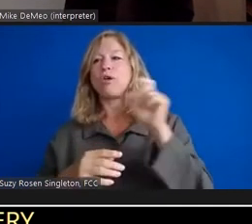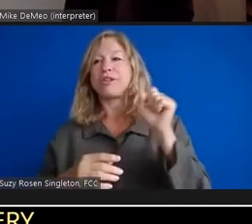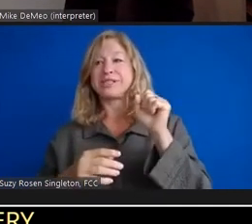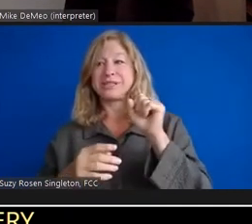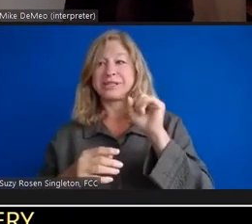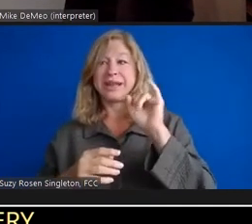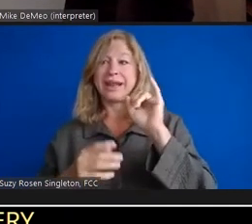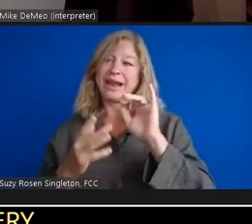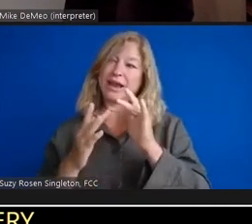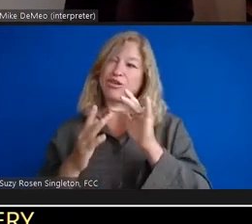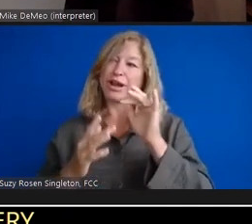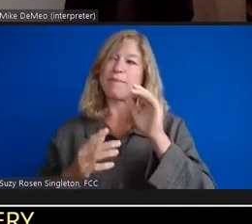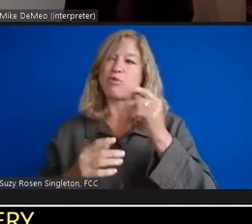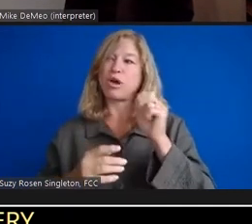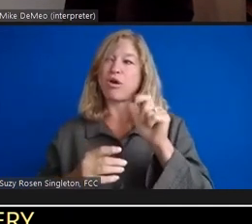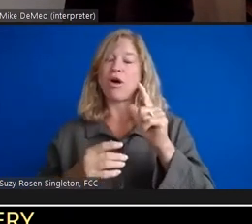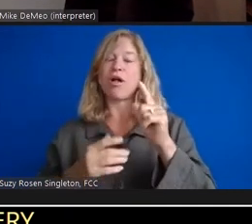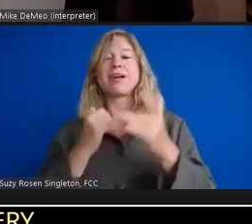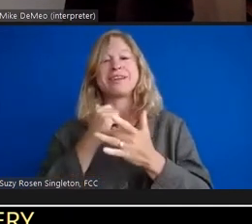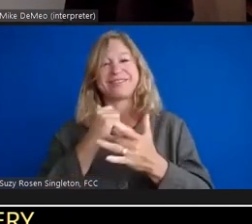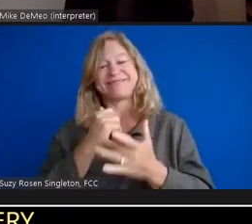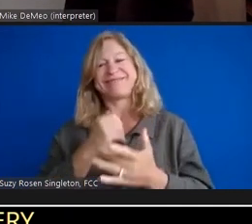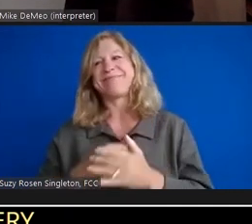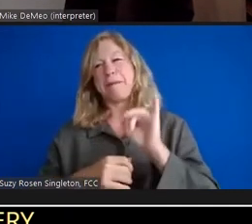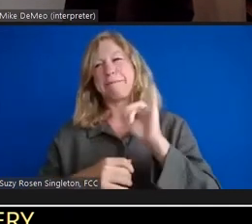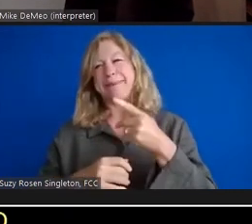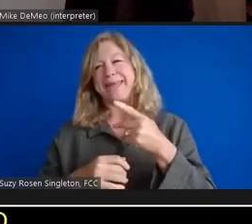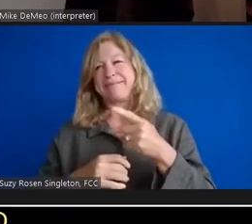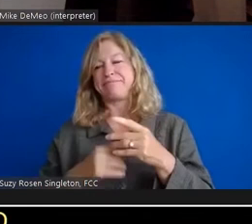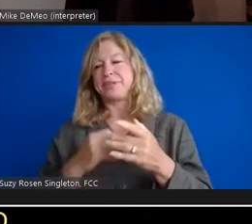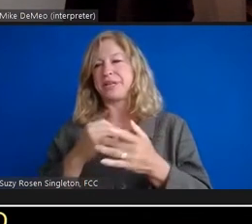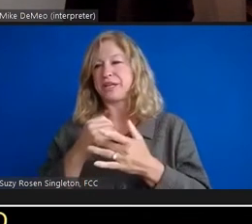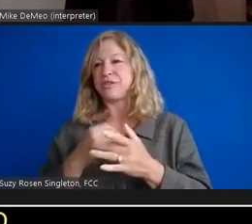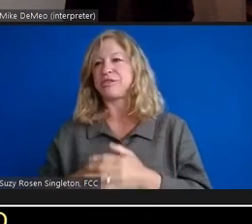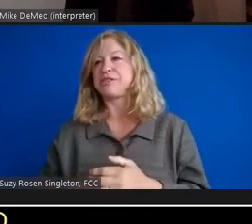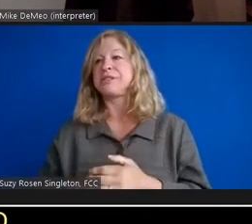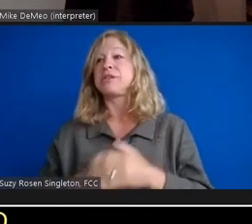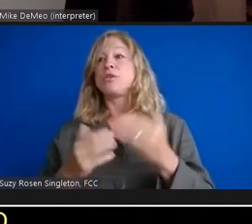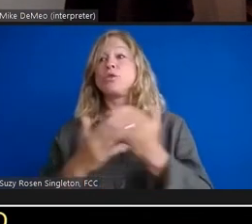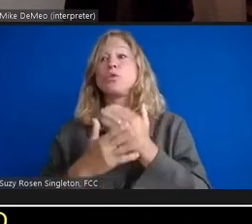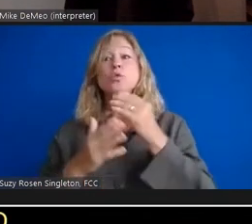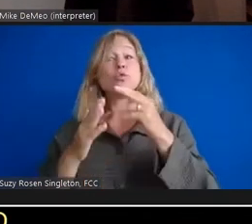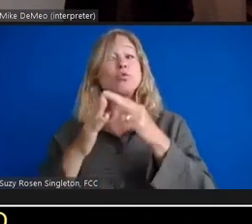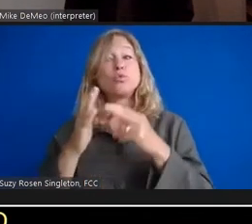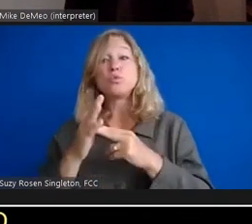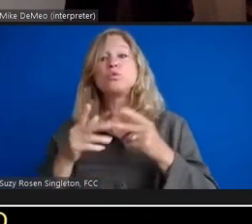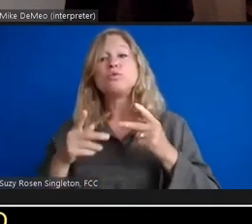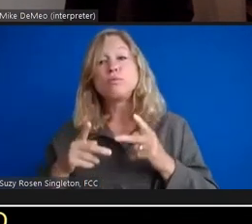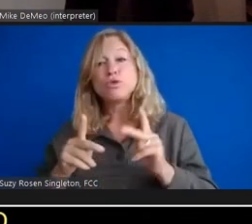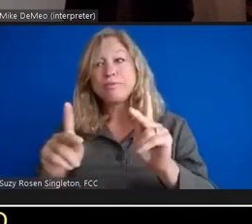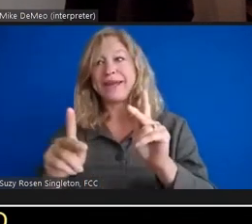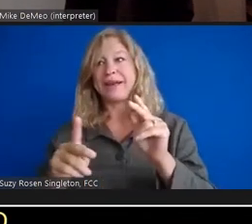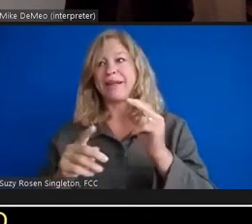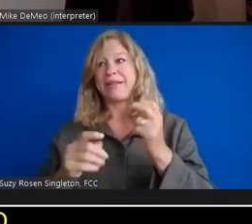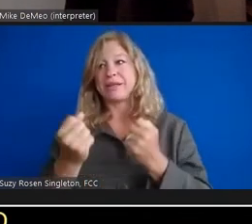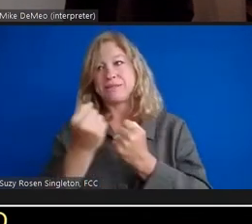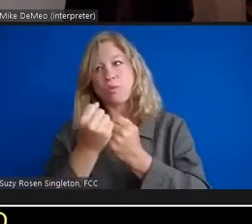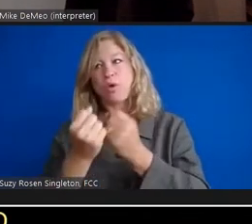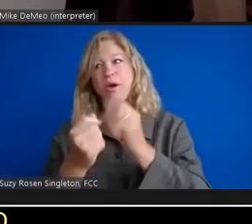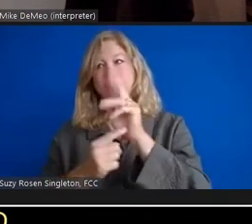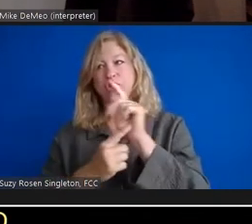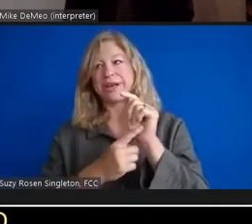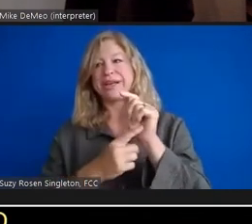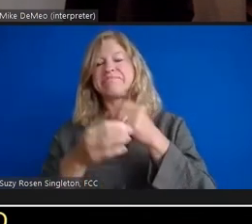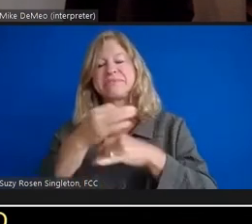to RTT over wireless internet protocol technologies, that's IP technologies. Those